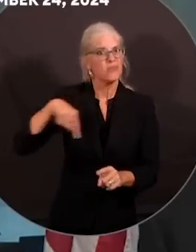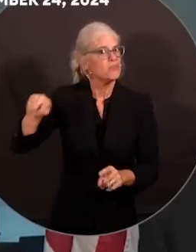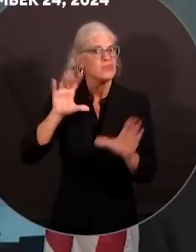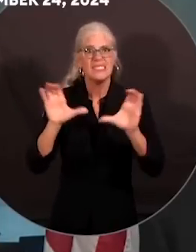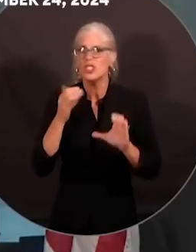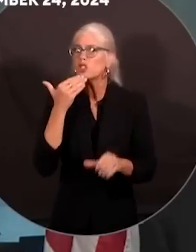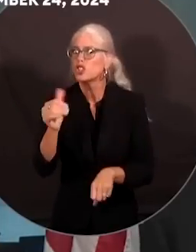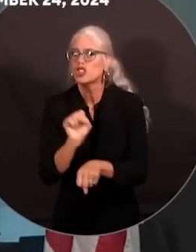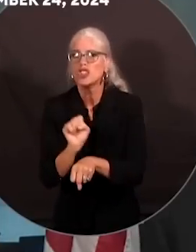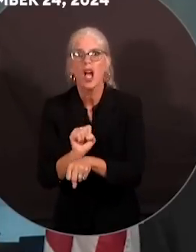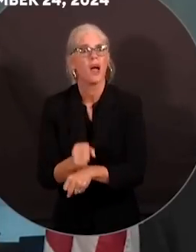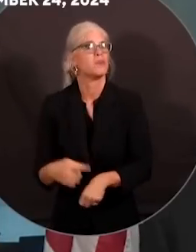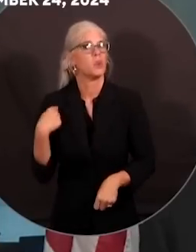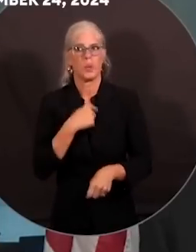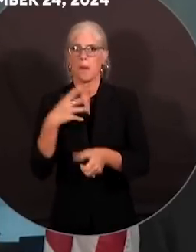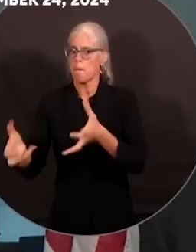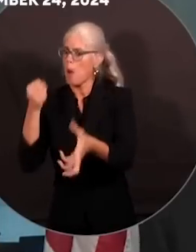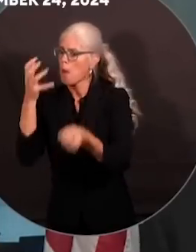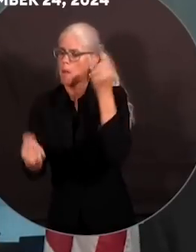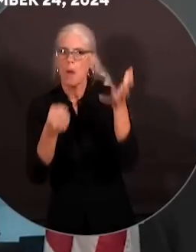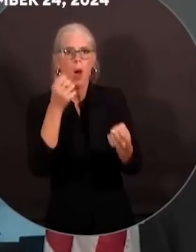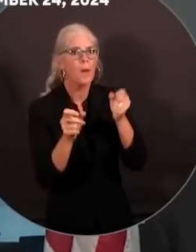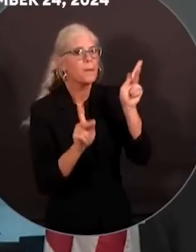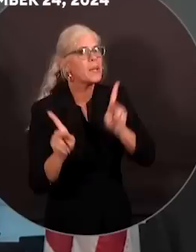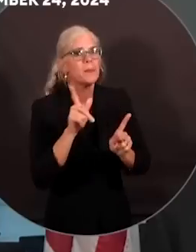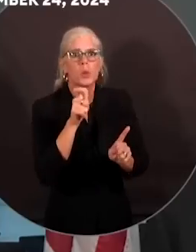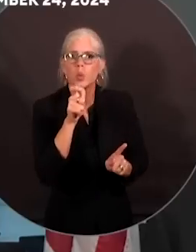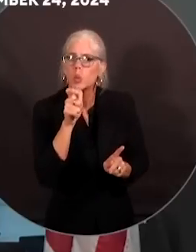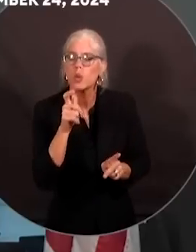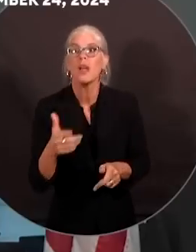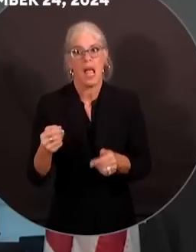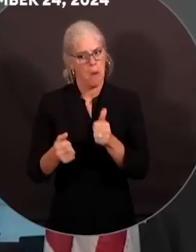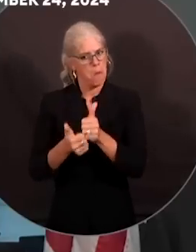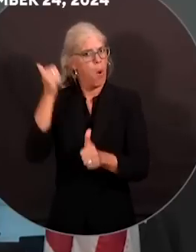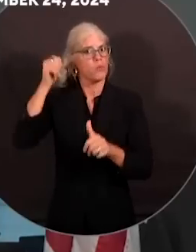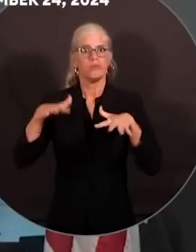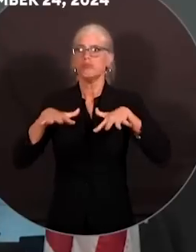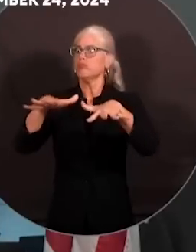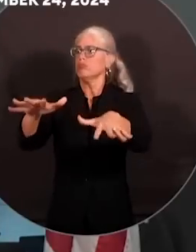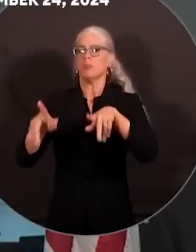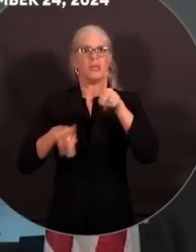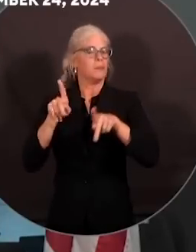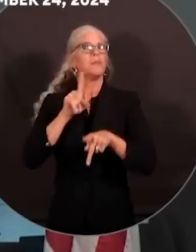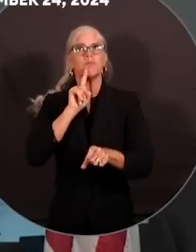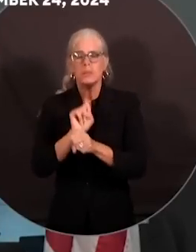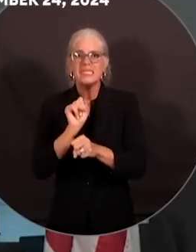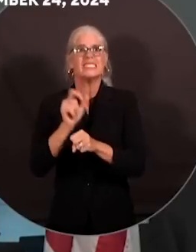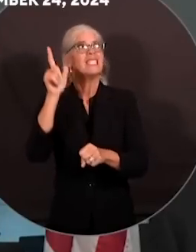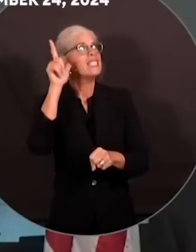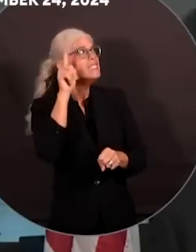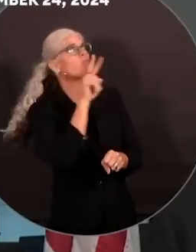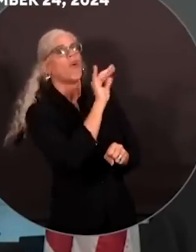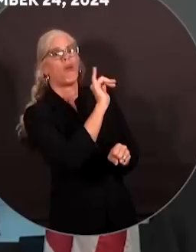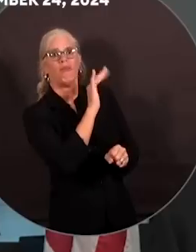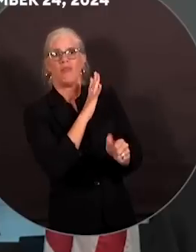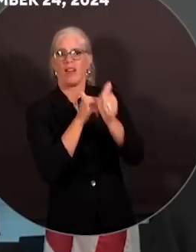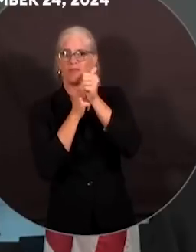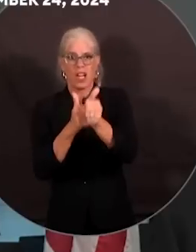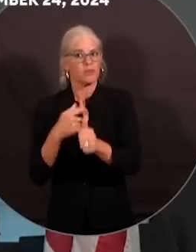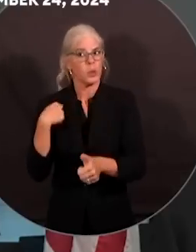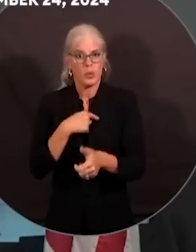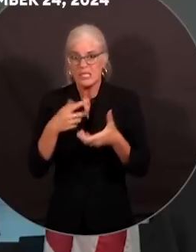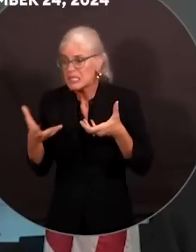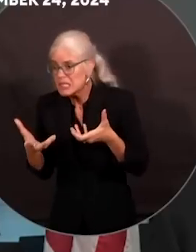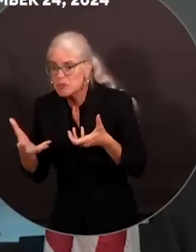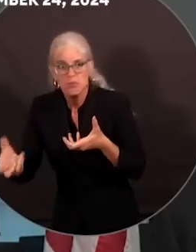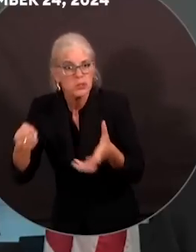search and rescue, and people were basically heeded the calls. Of course, in Ian, there was a huge search and rescue effort,